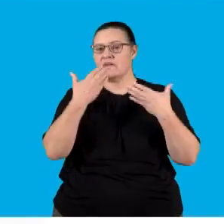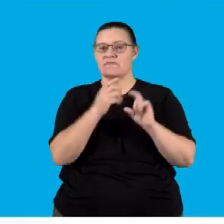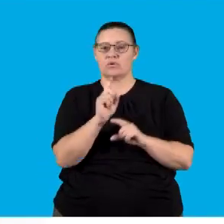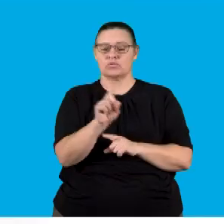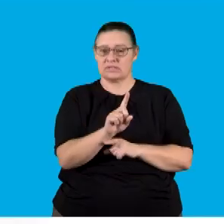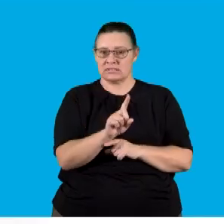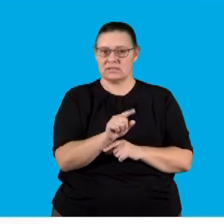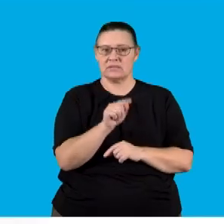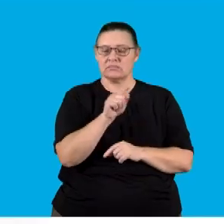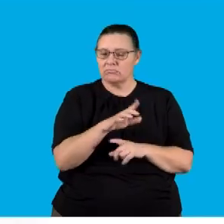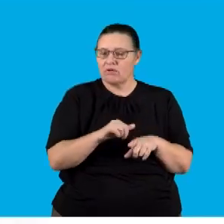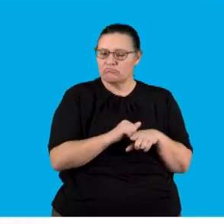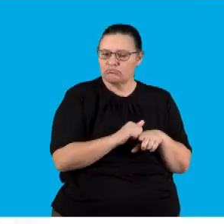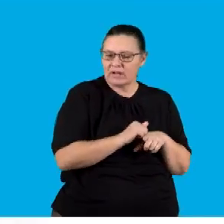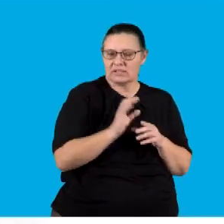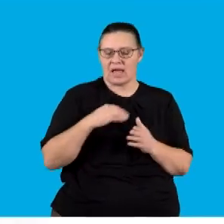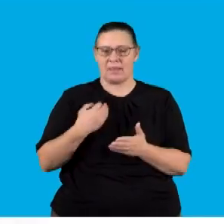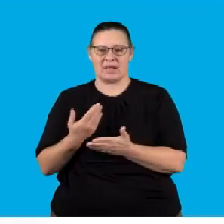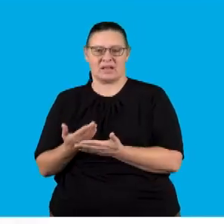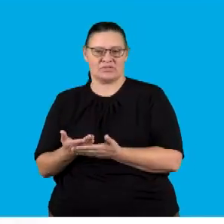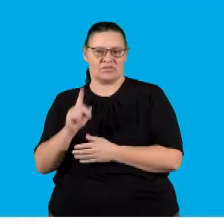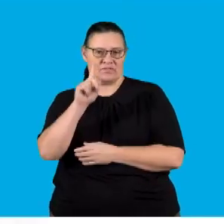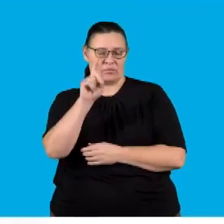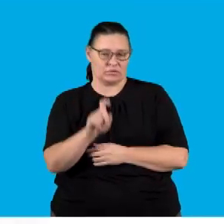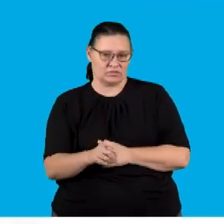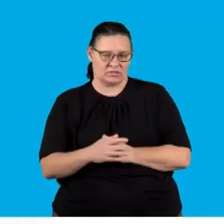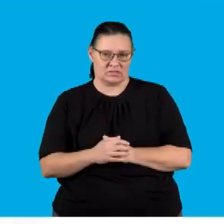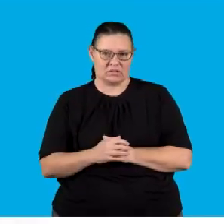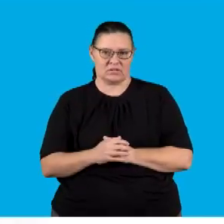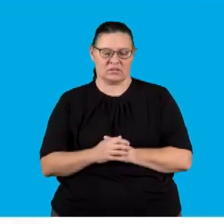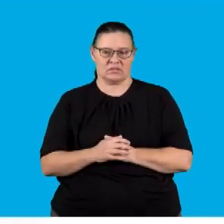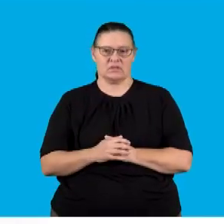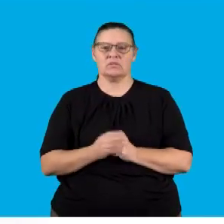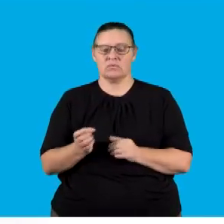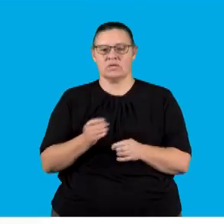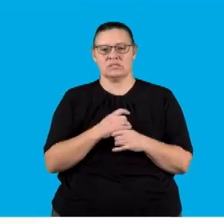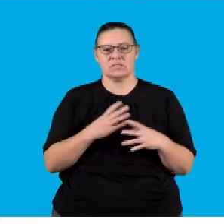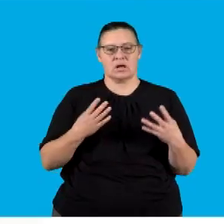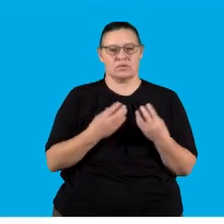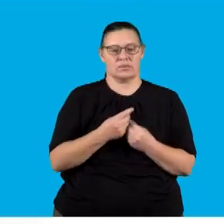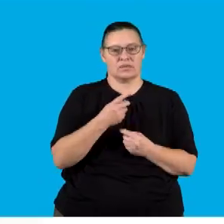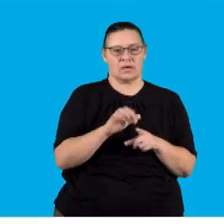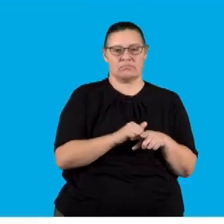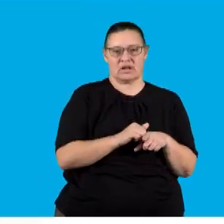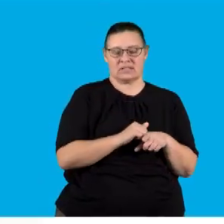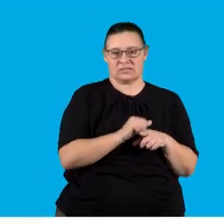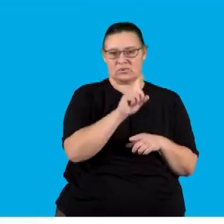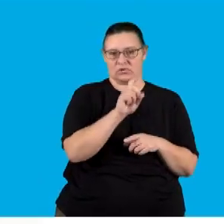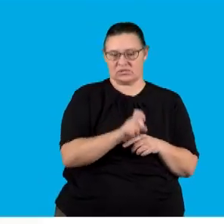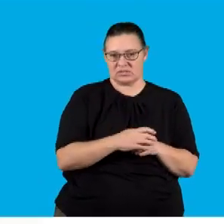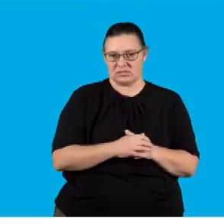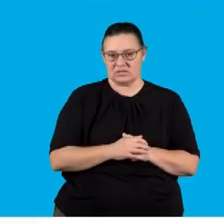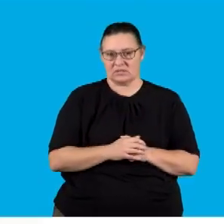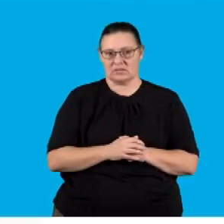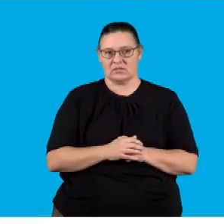are going to focus on those practice and application questions. Let's go ahead and start with our